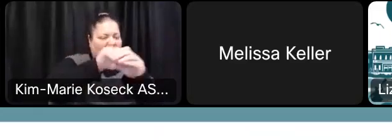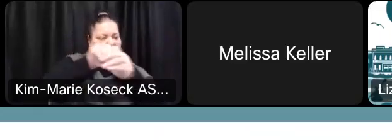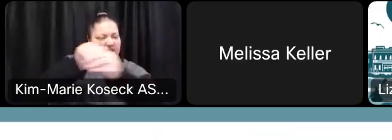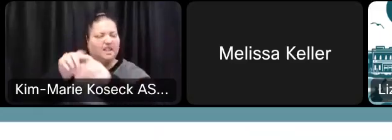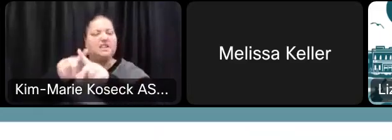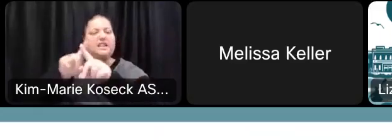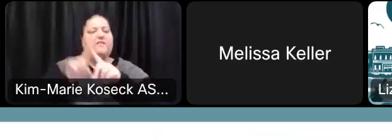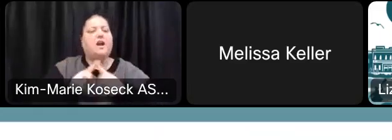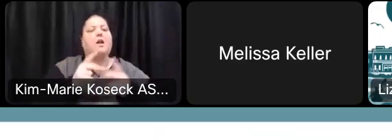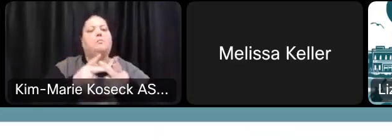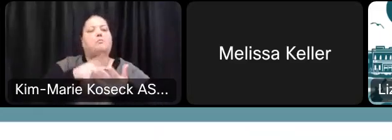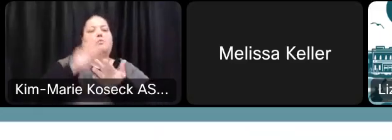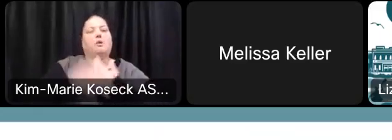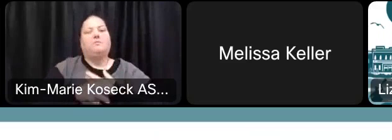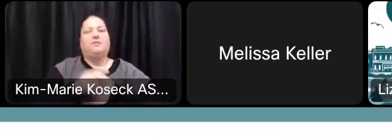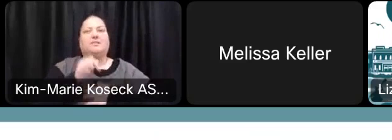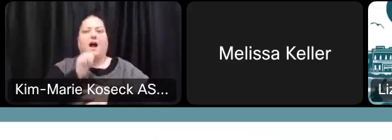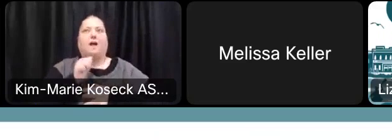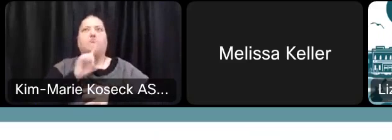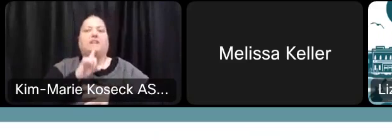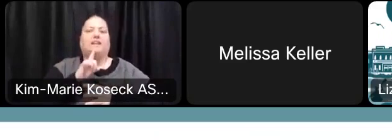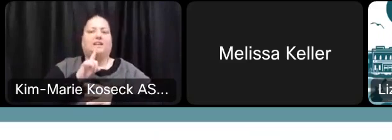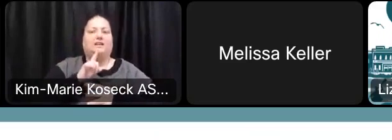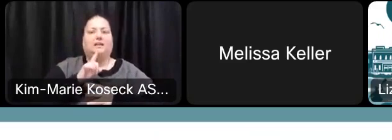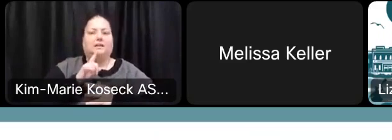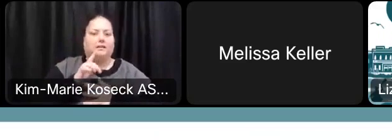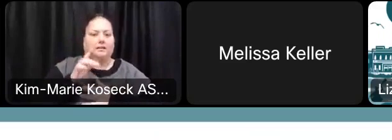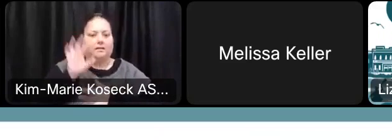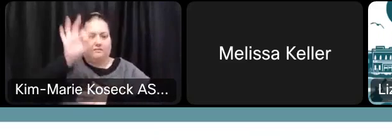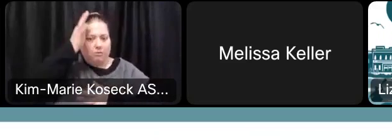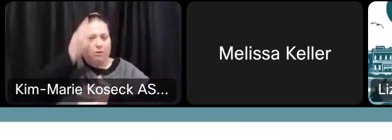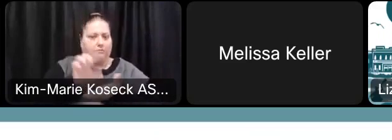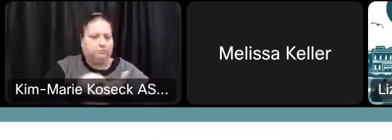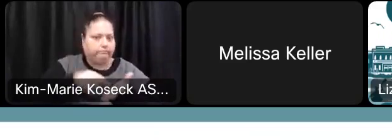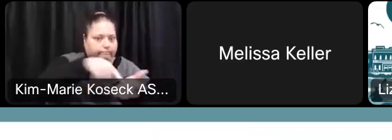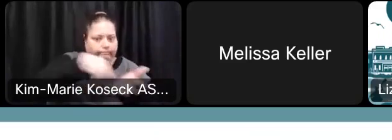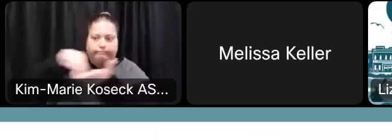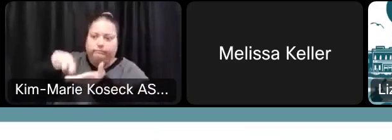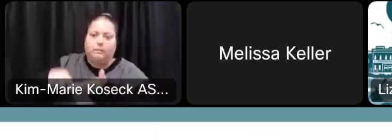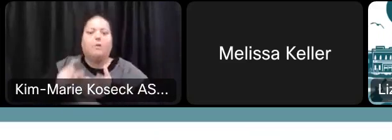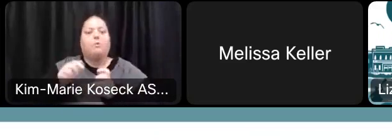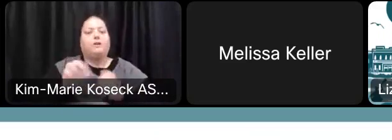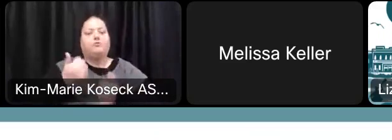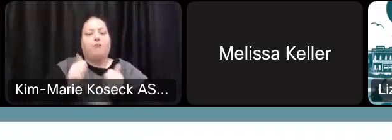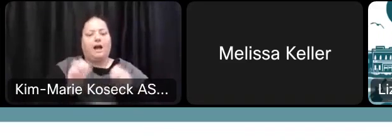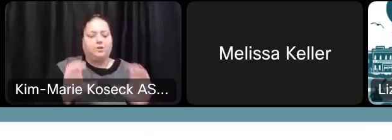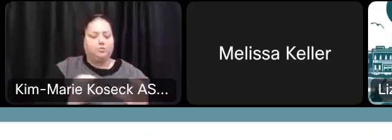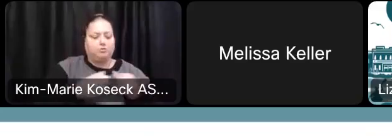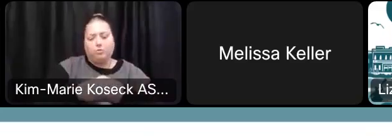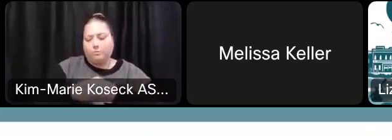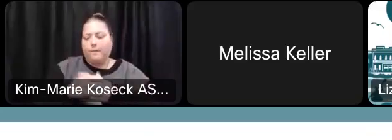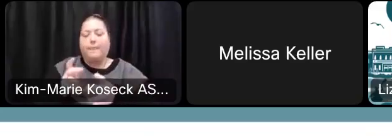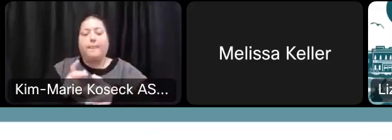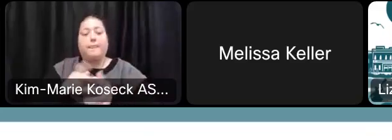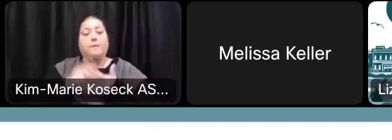are granted willy-nilly, haphazardly, but that's not the case at all. We try very much here to bundle our programs so that